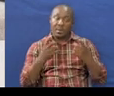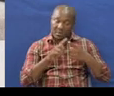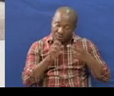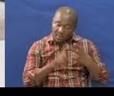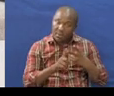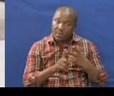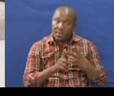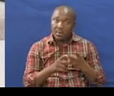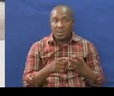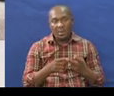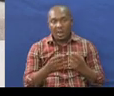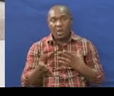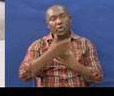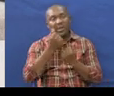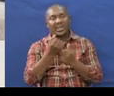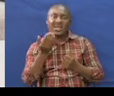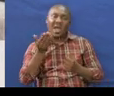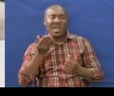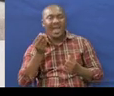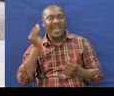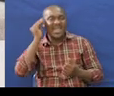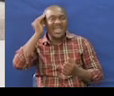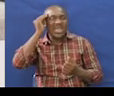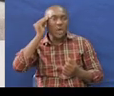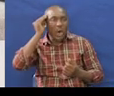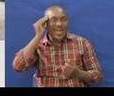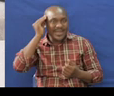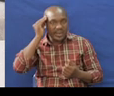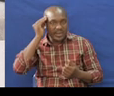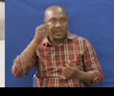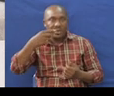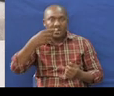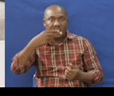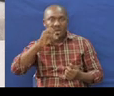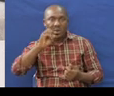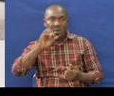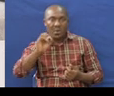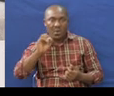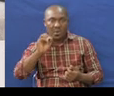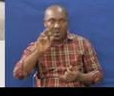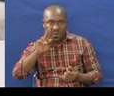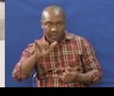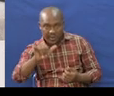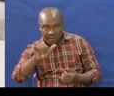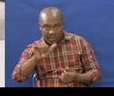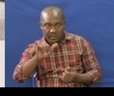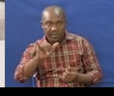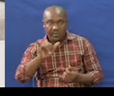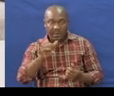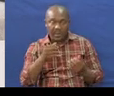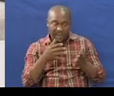to relate different theories and understand the different theories that has been already prepared or that relate with your problem. It also